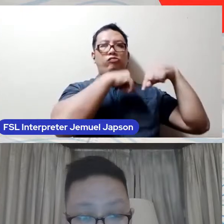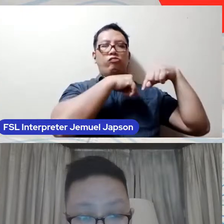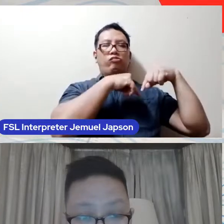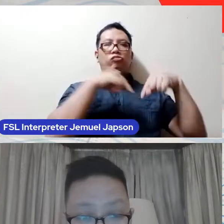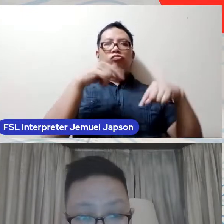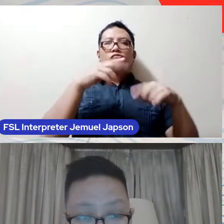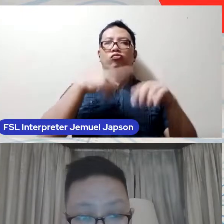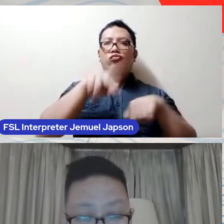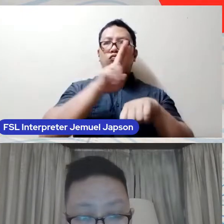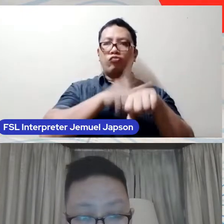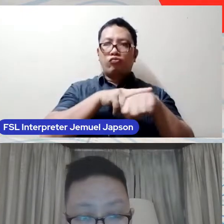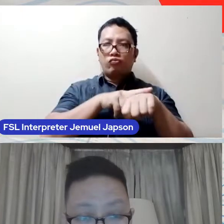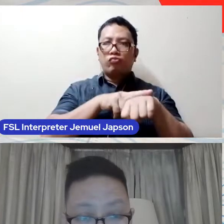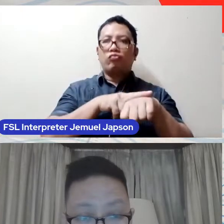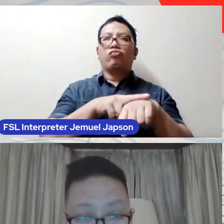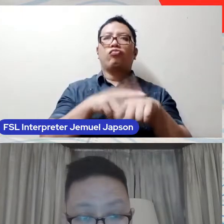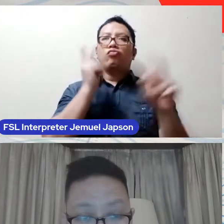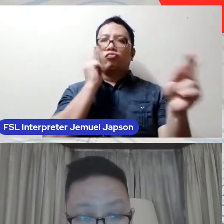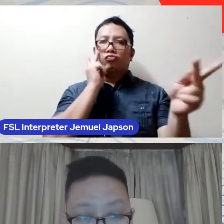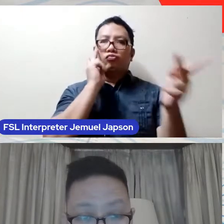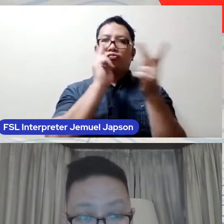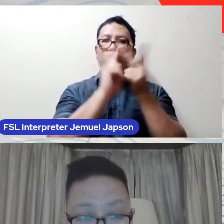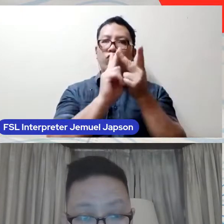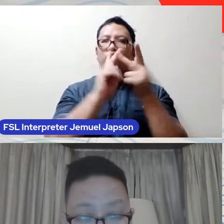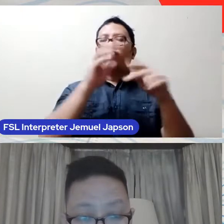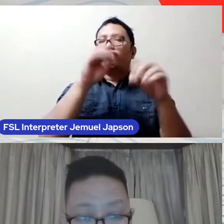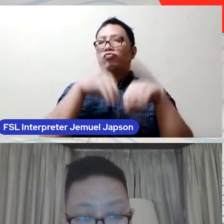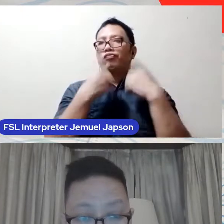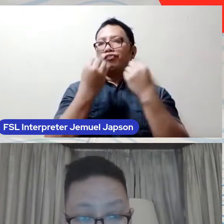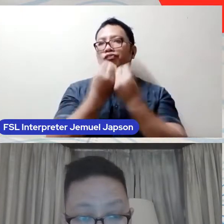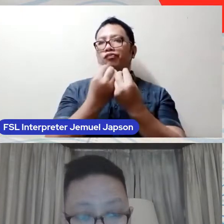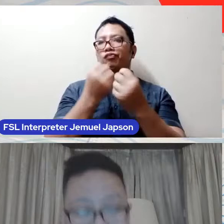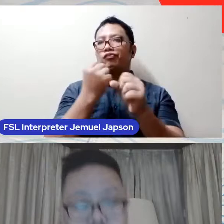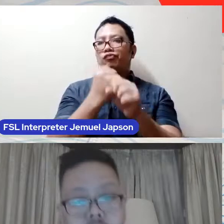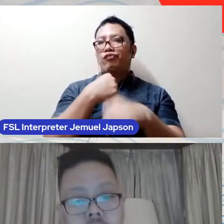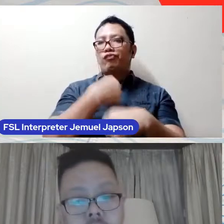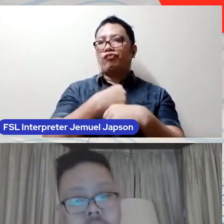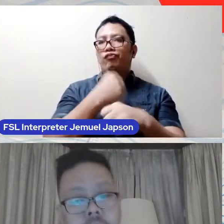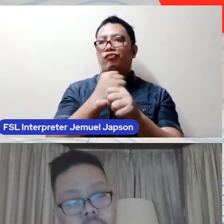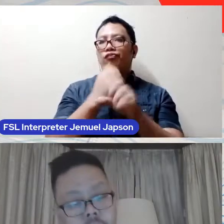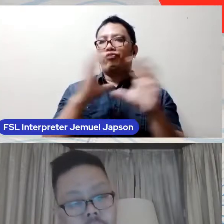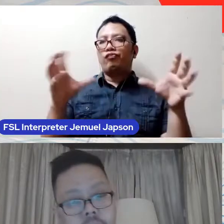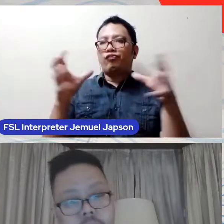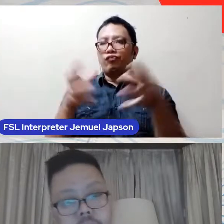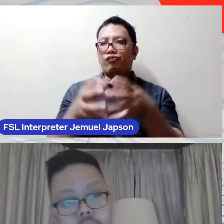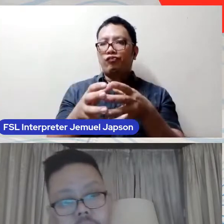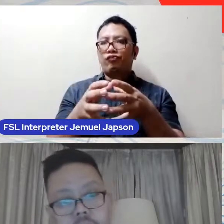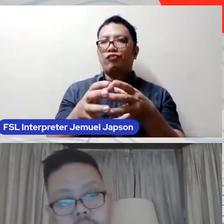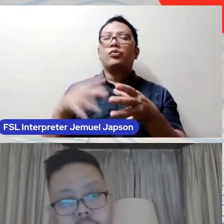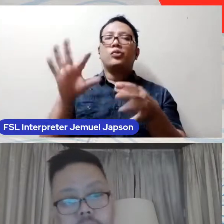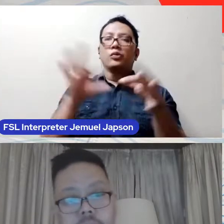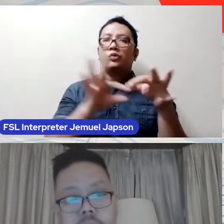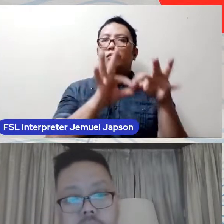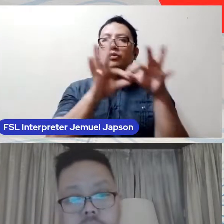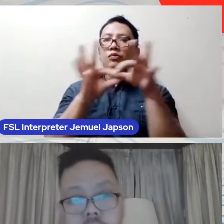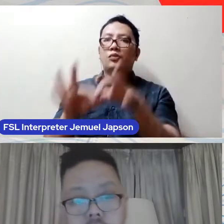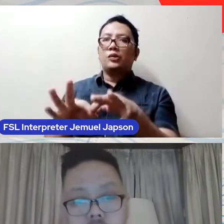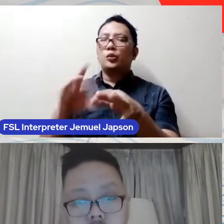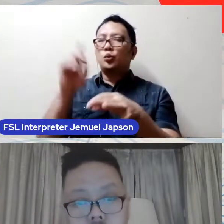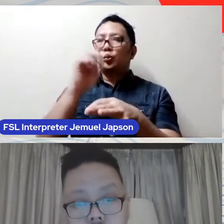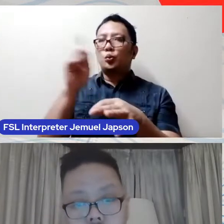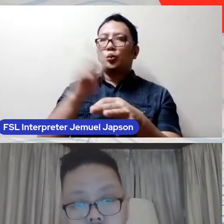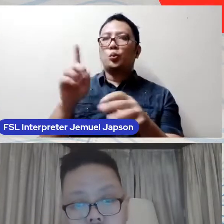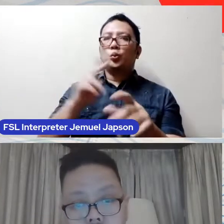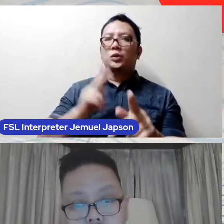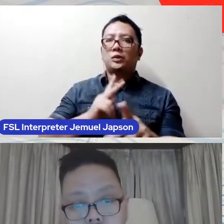nature and the purpose of the organizations forming the committee. And syempre, dun din magta-translate kung ano yung magiging participation